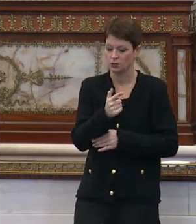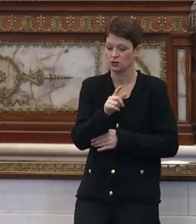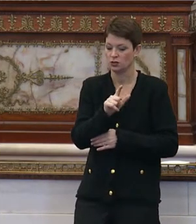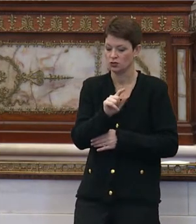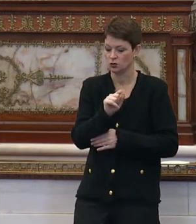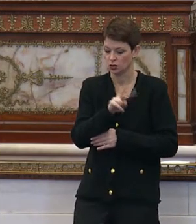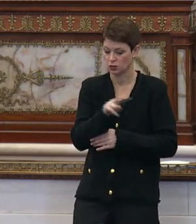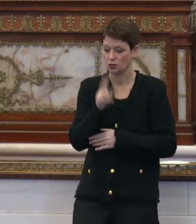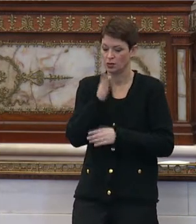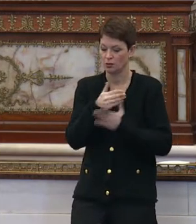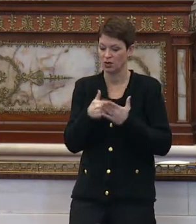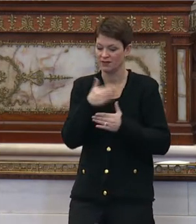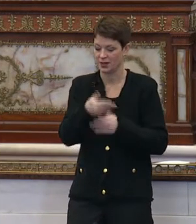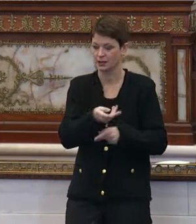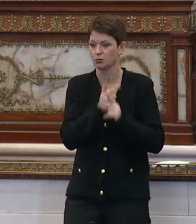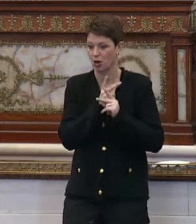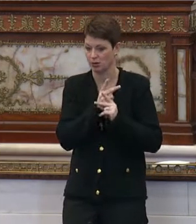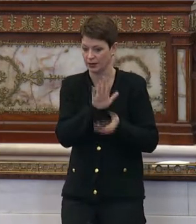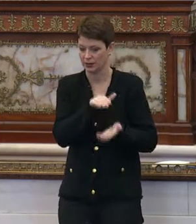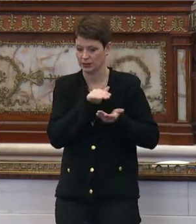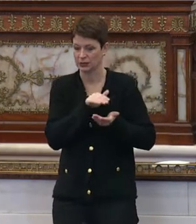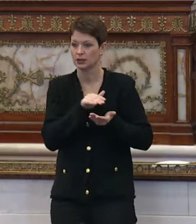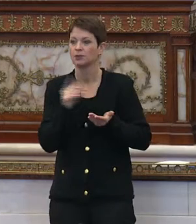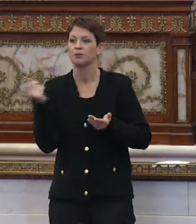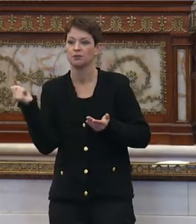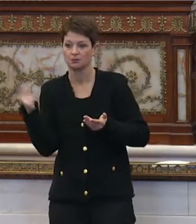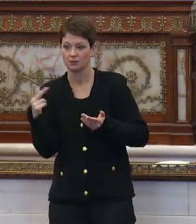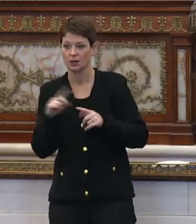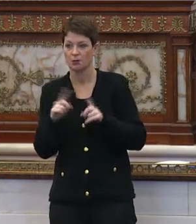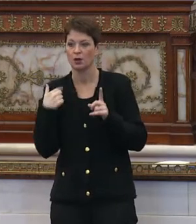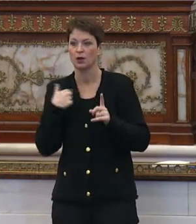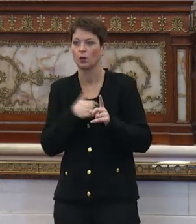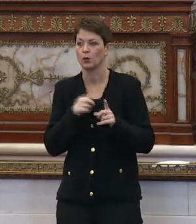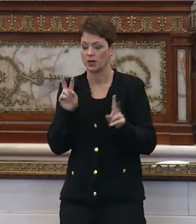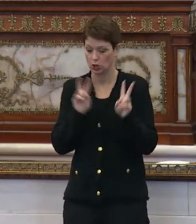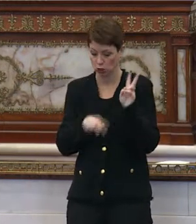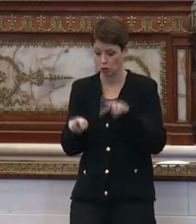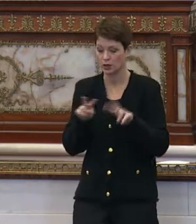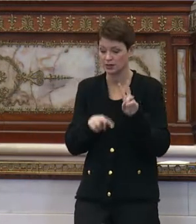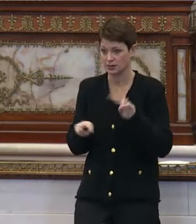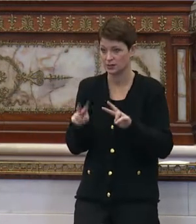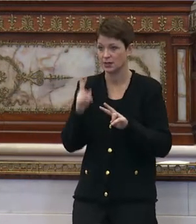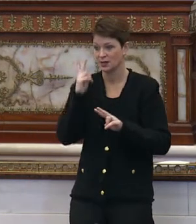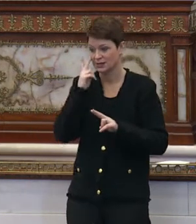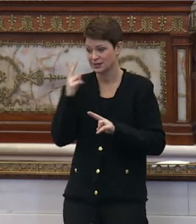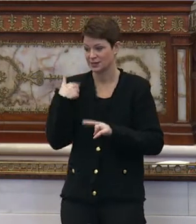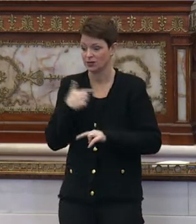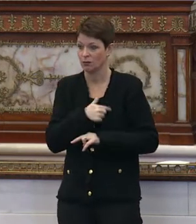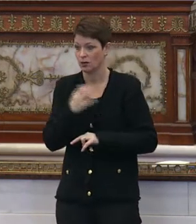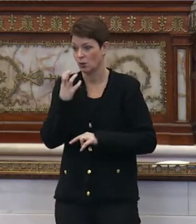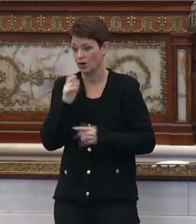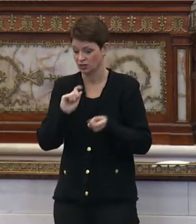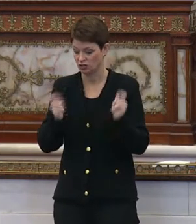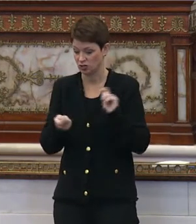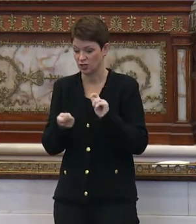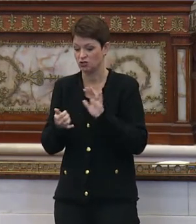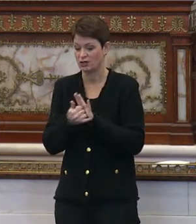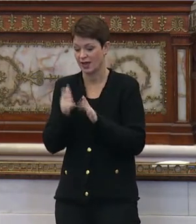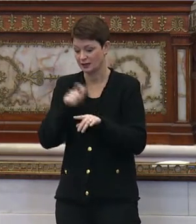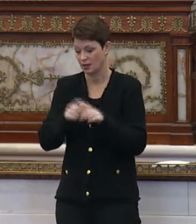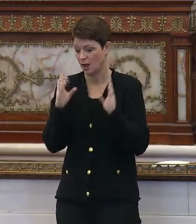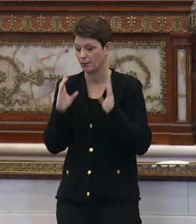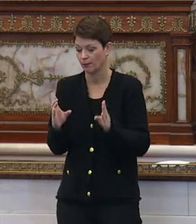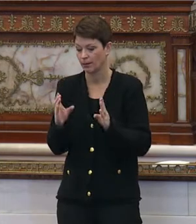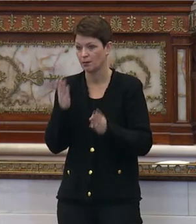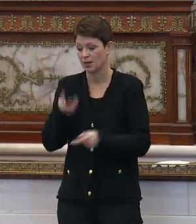the next borrowing. Right. But we did look to see if we would want to change that time